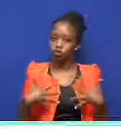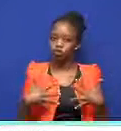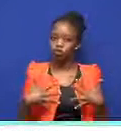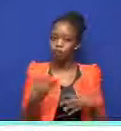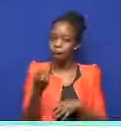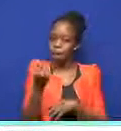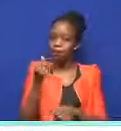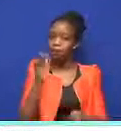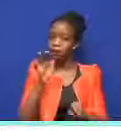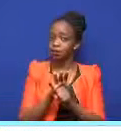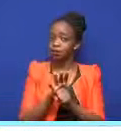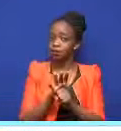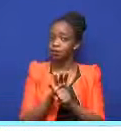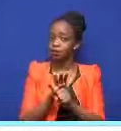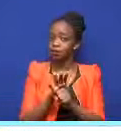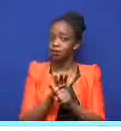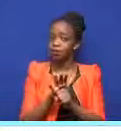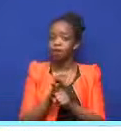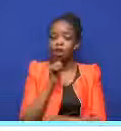lot of money.